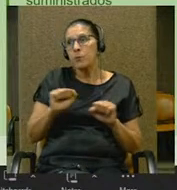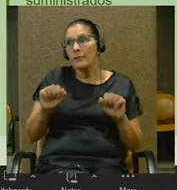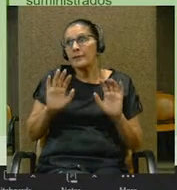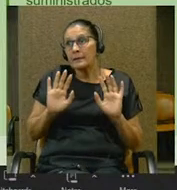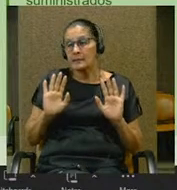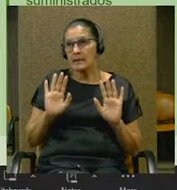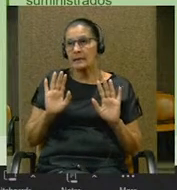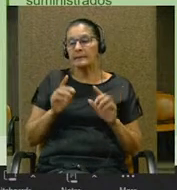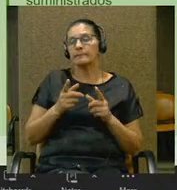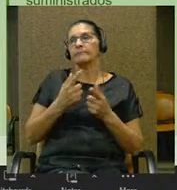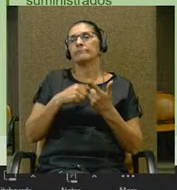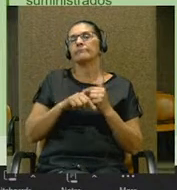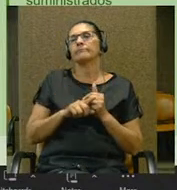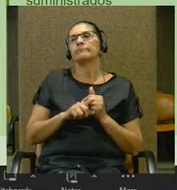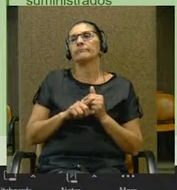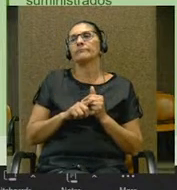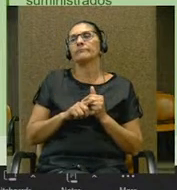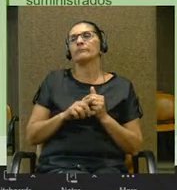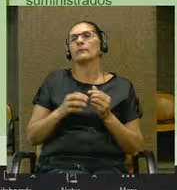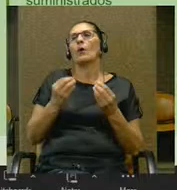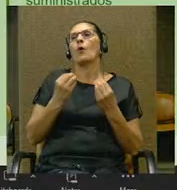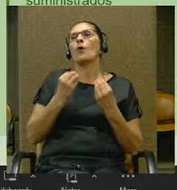poppy. It could be that,